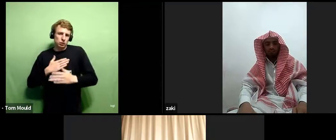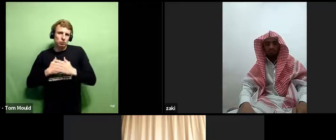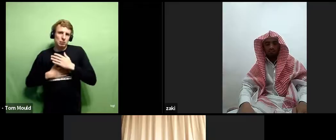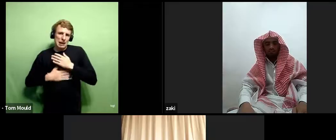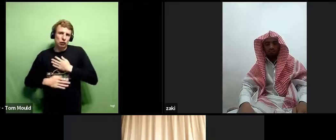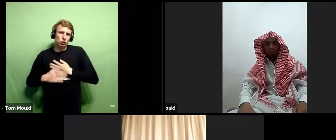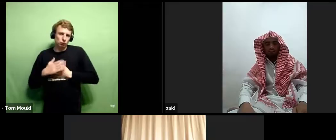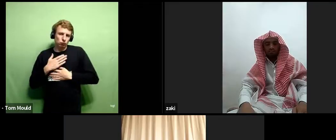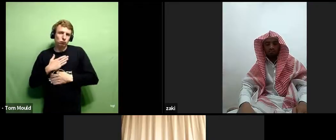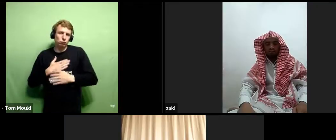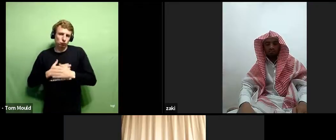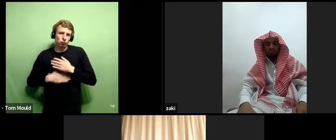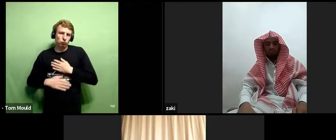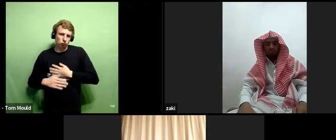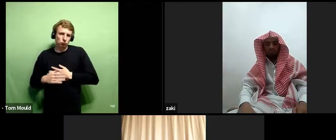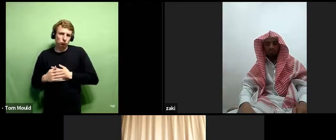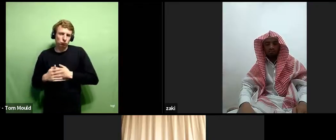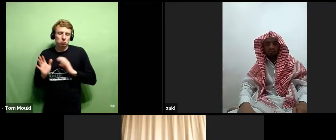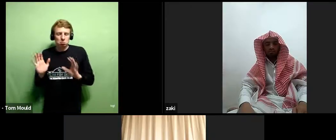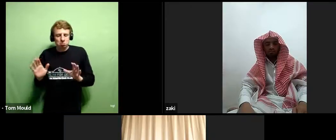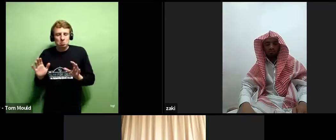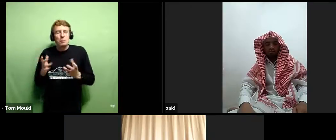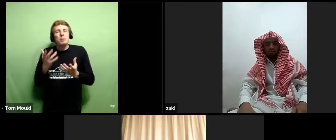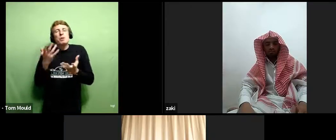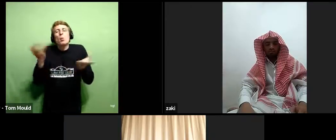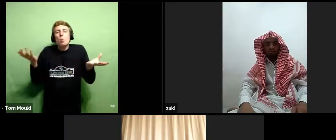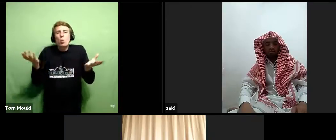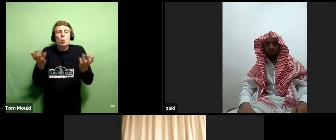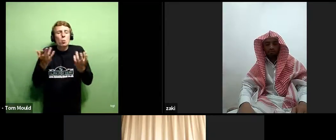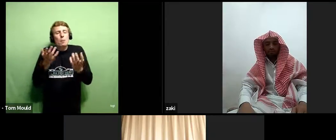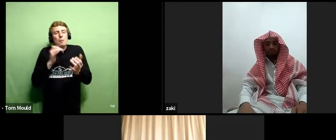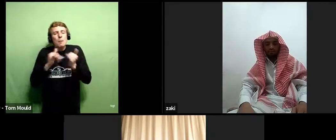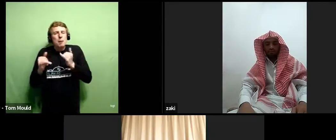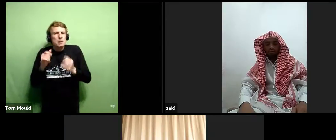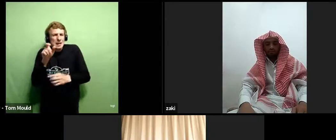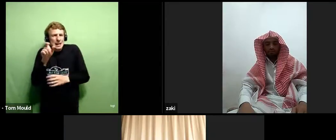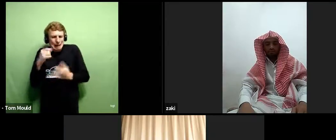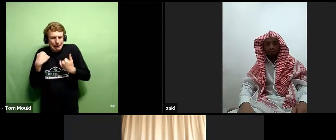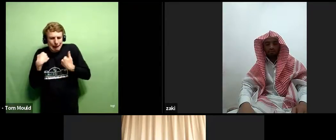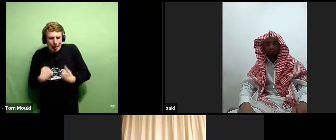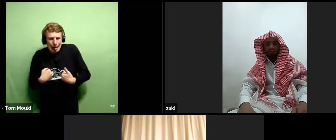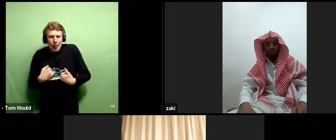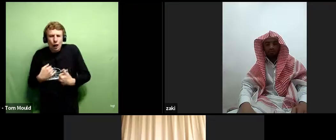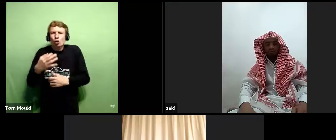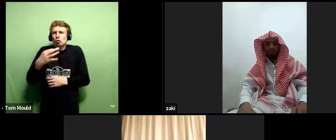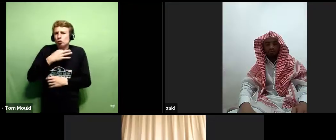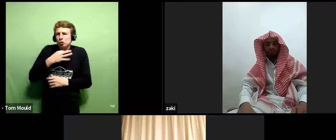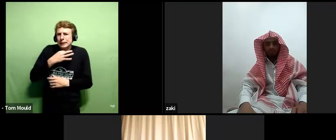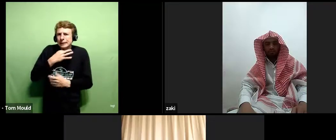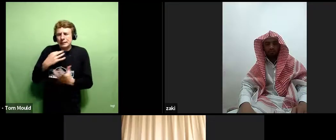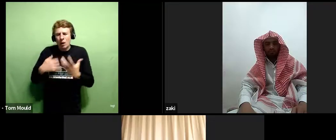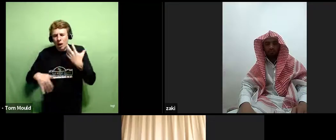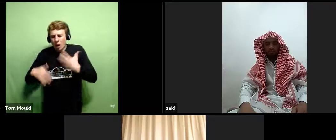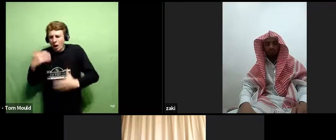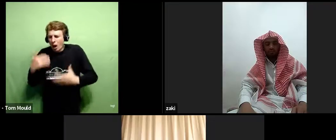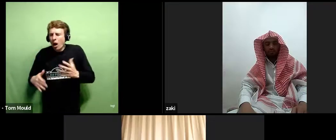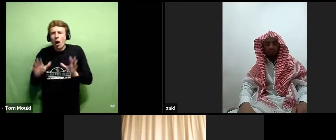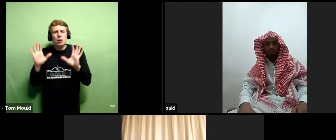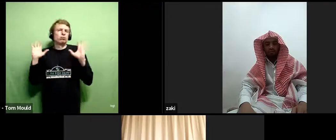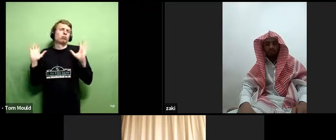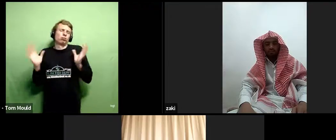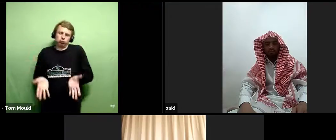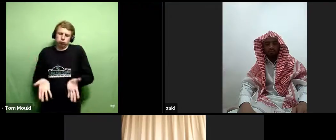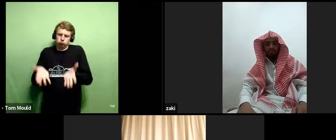great harm, or they were, for example, to become severely ill. And in this matter, they can break their